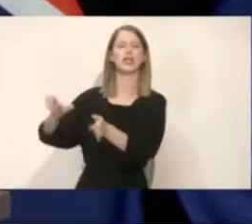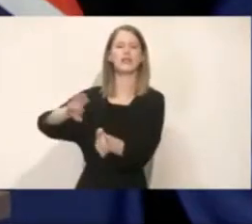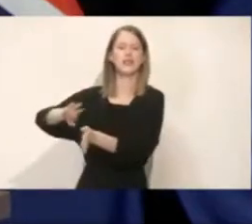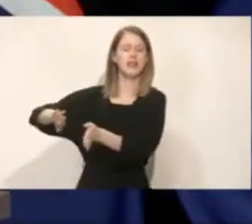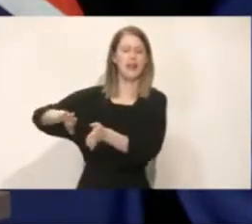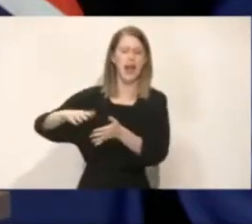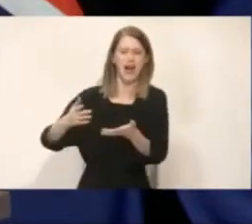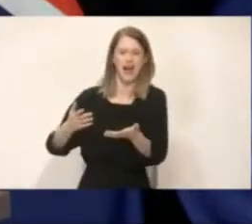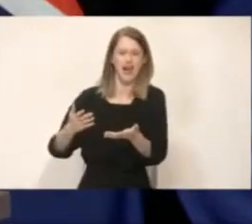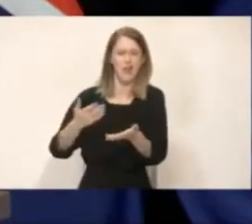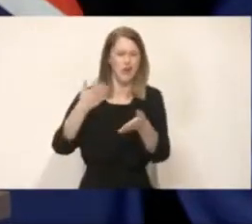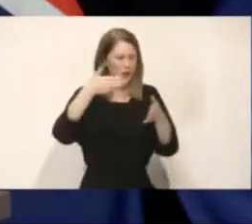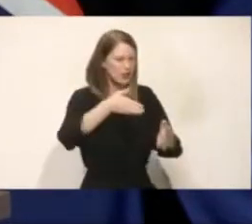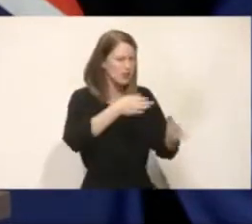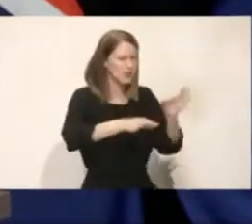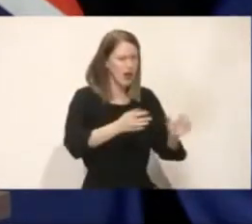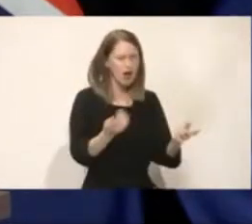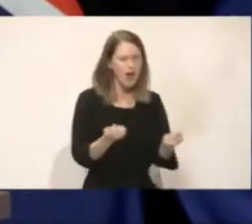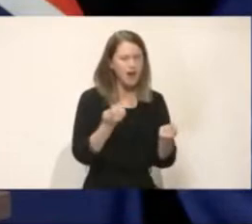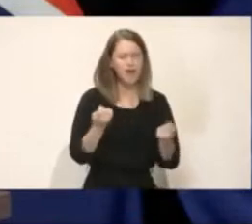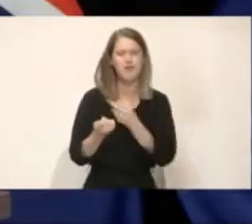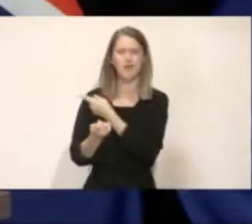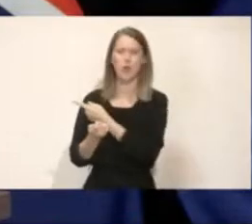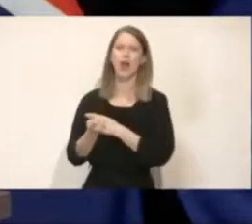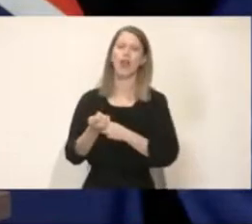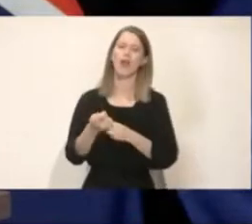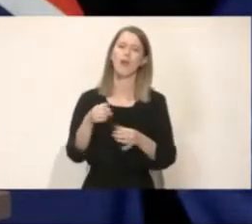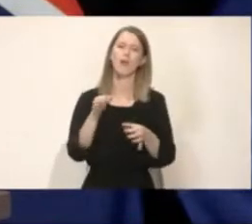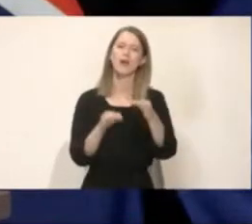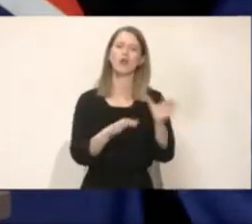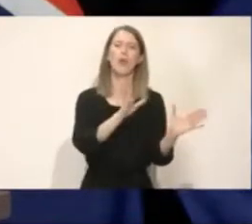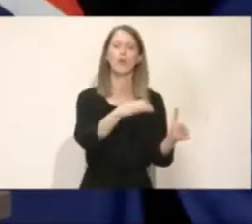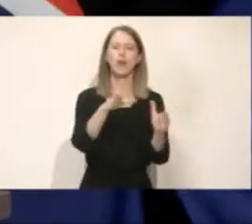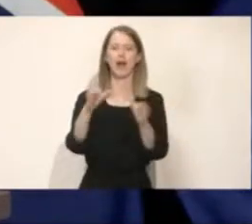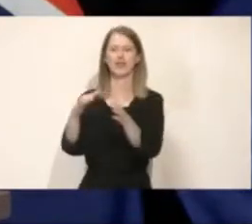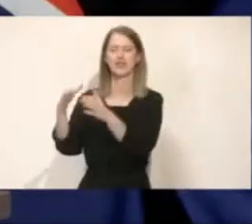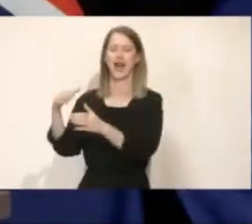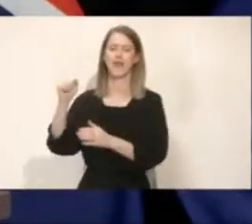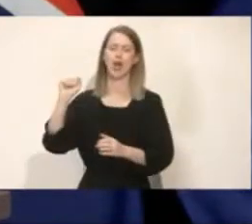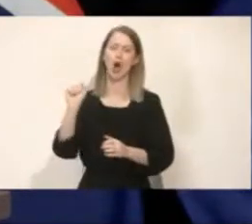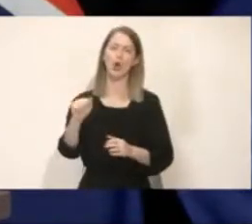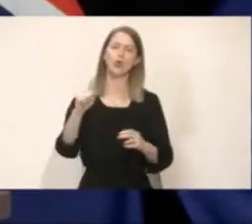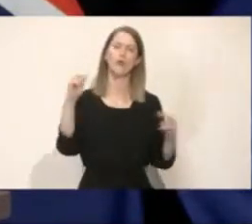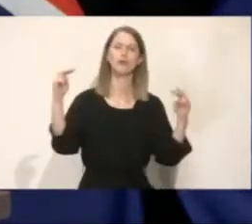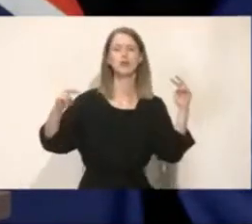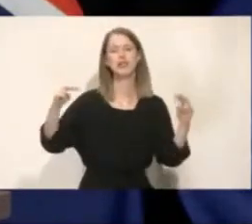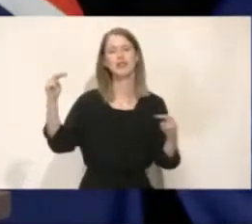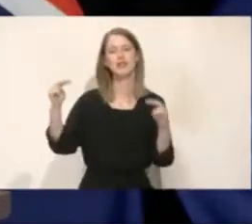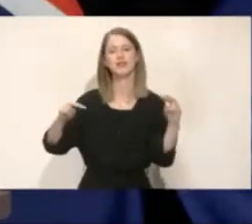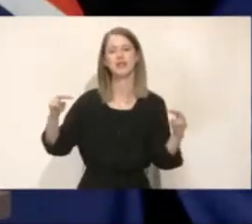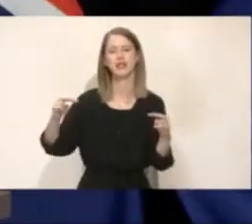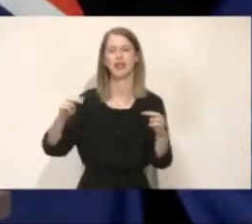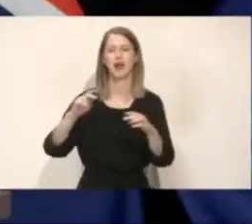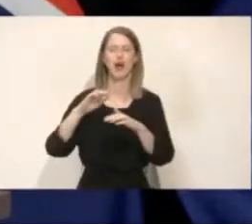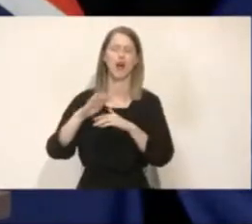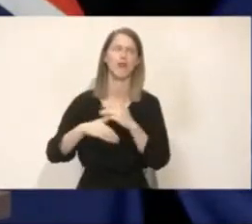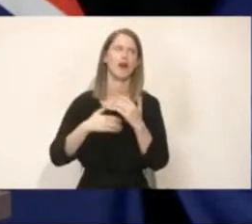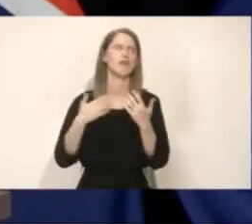Oh, look, political parties will take their own view. They'll take their own view